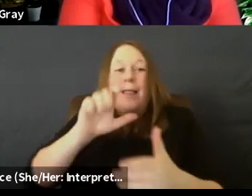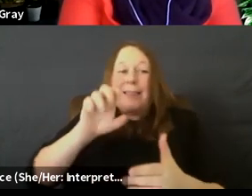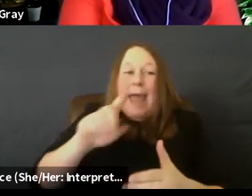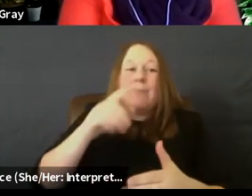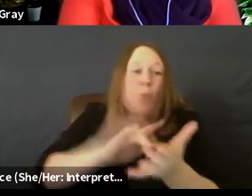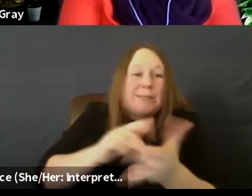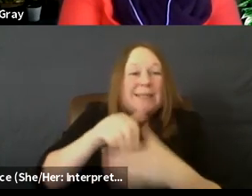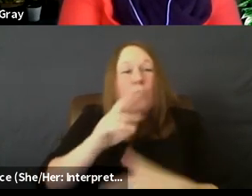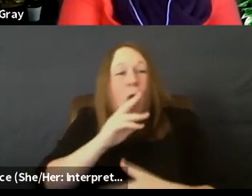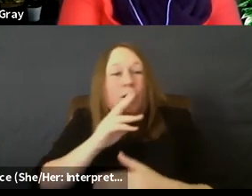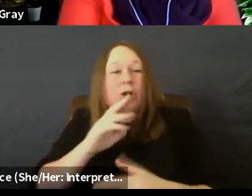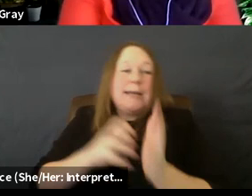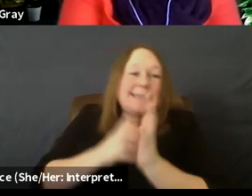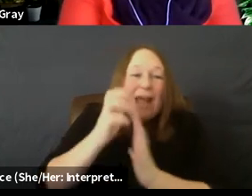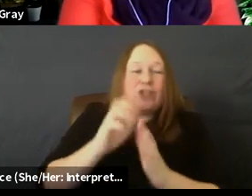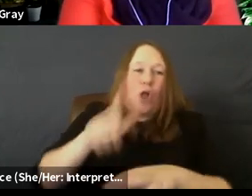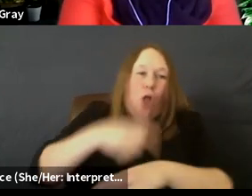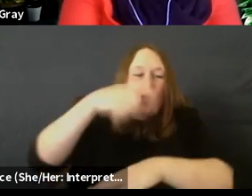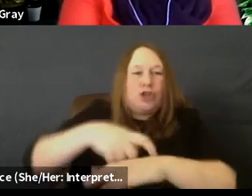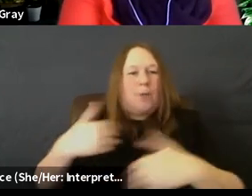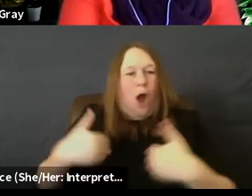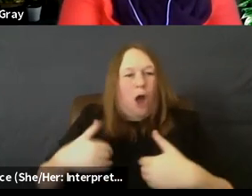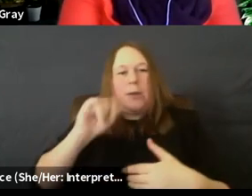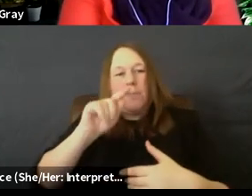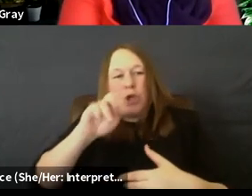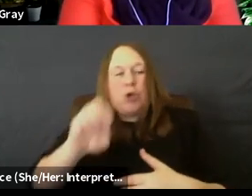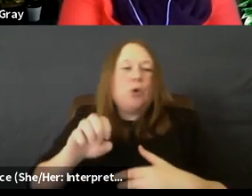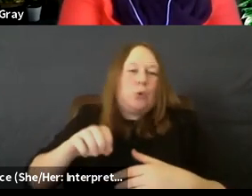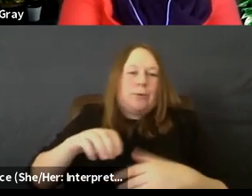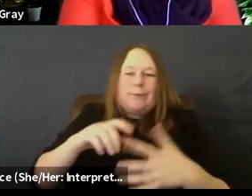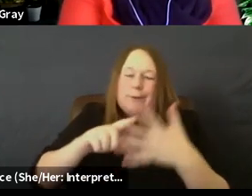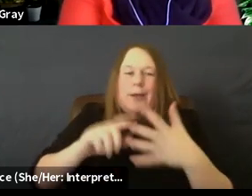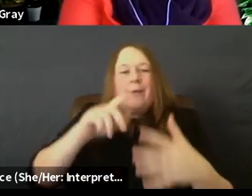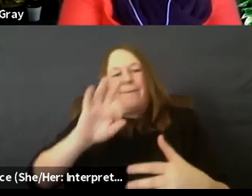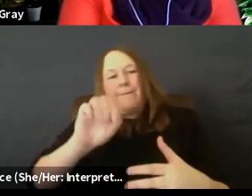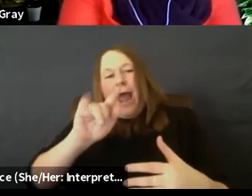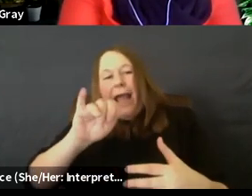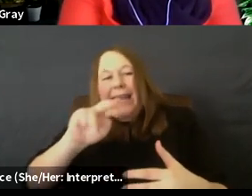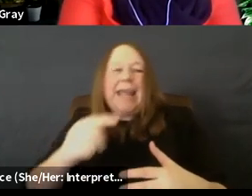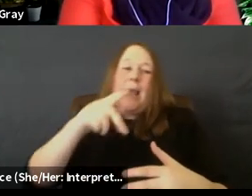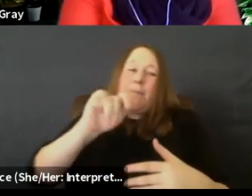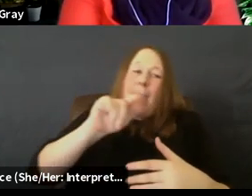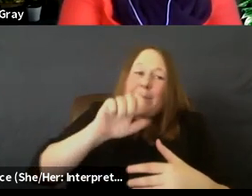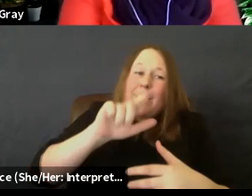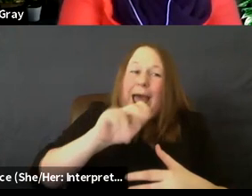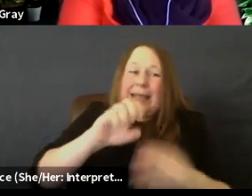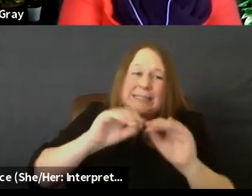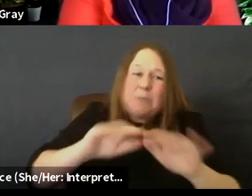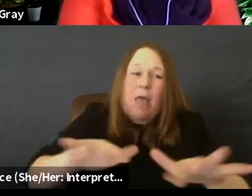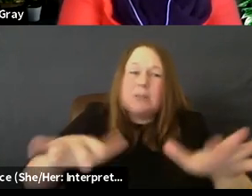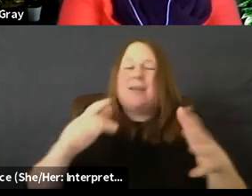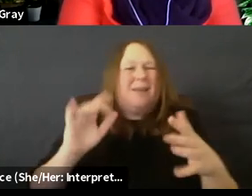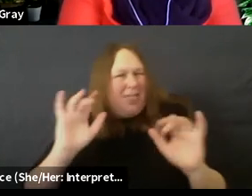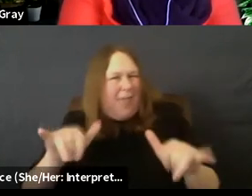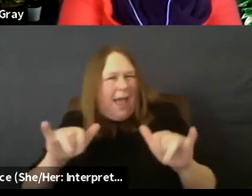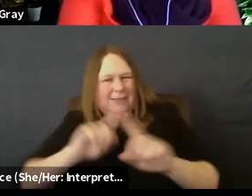or cancers and long-term autoimmune conditions caused by fracking and pipeline spills. And in all of these ways,